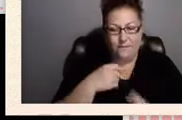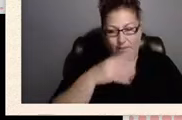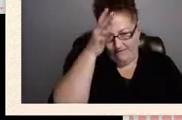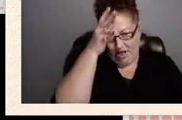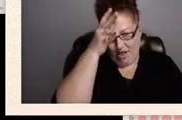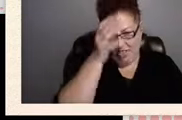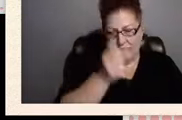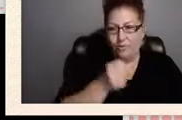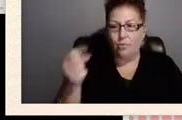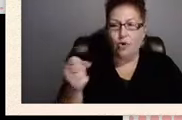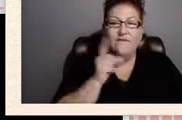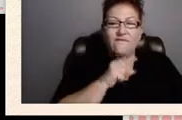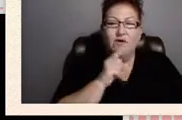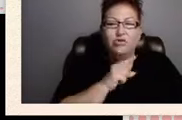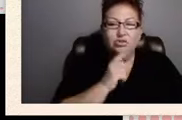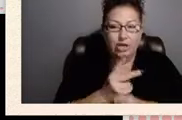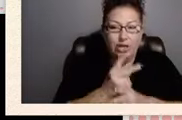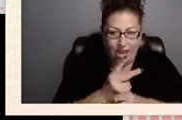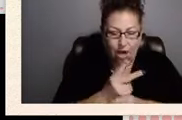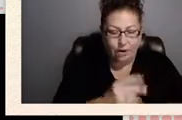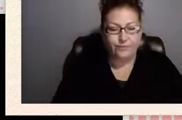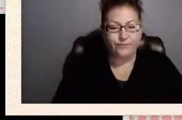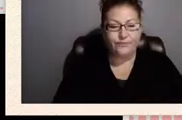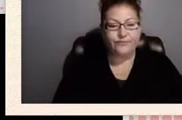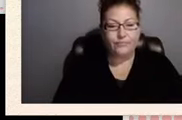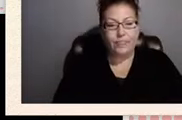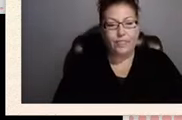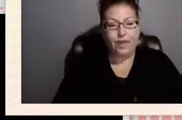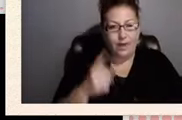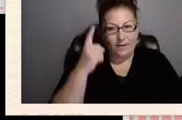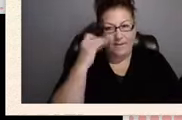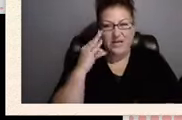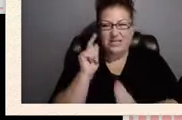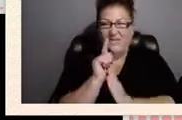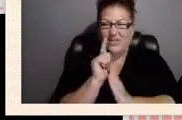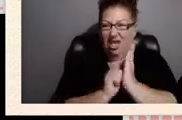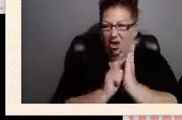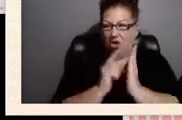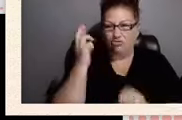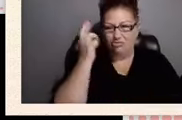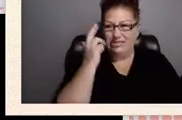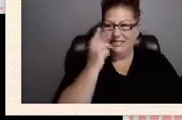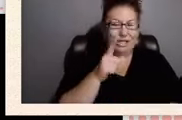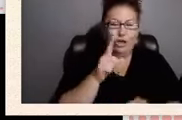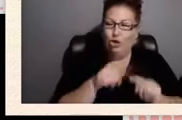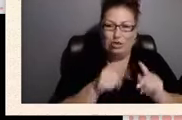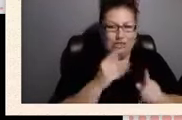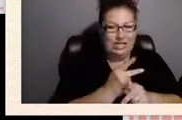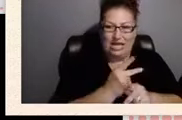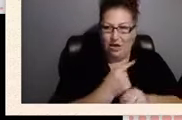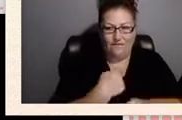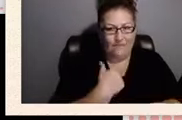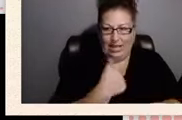care. Just because of legal reasons, he couldn't really take care of me,